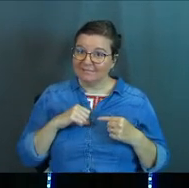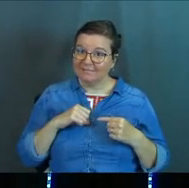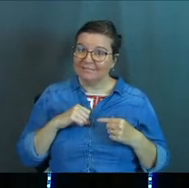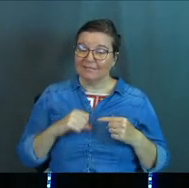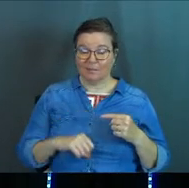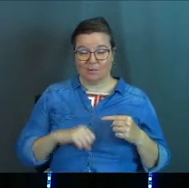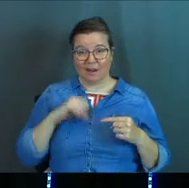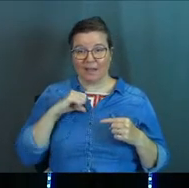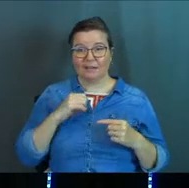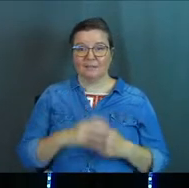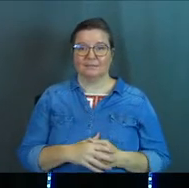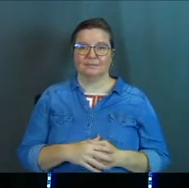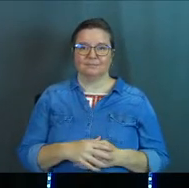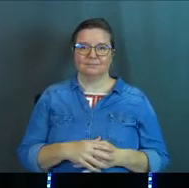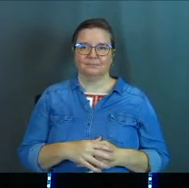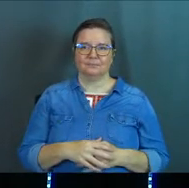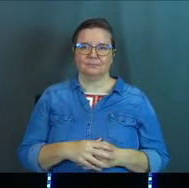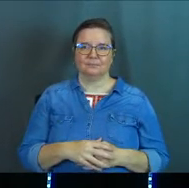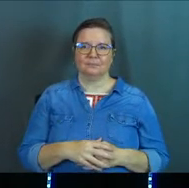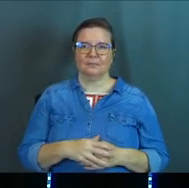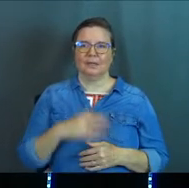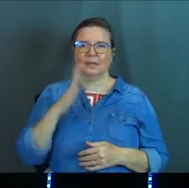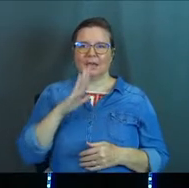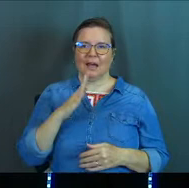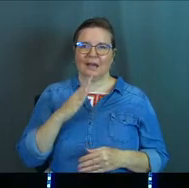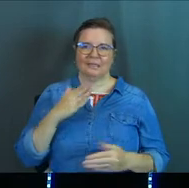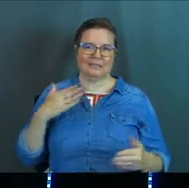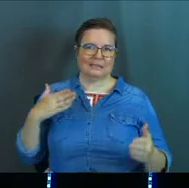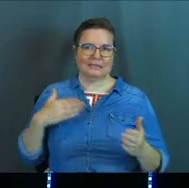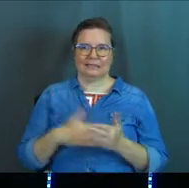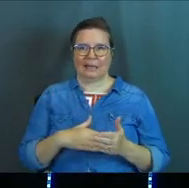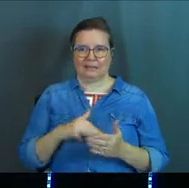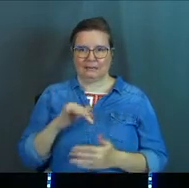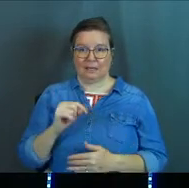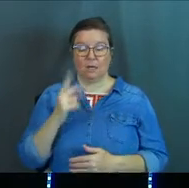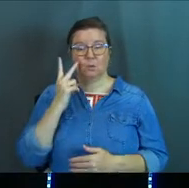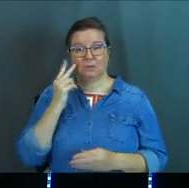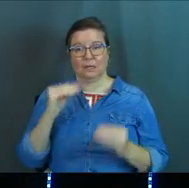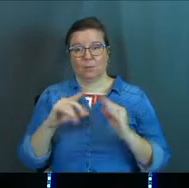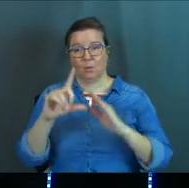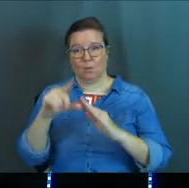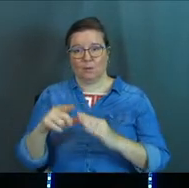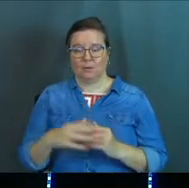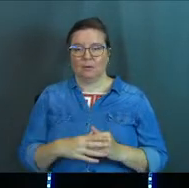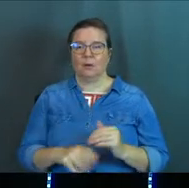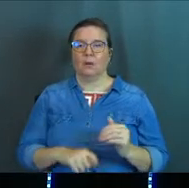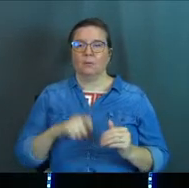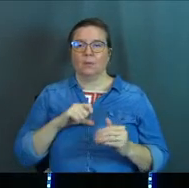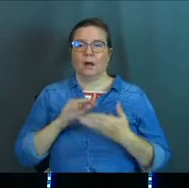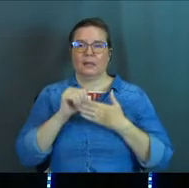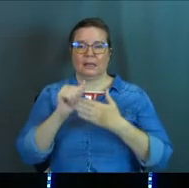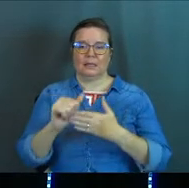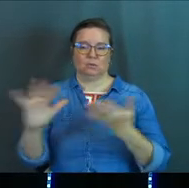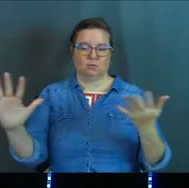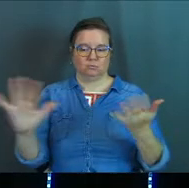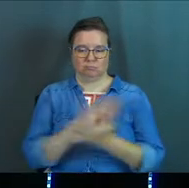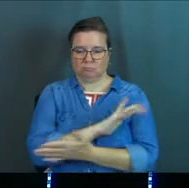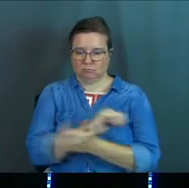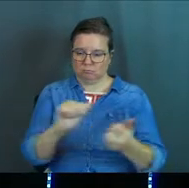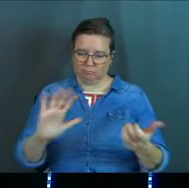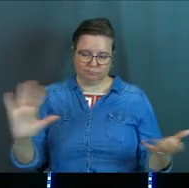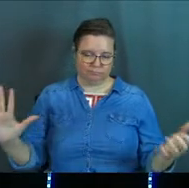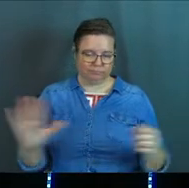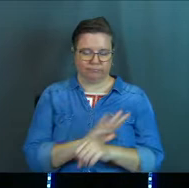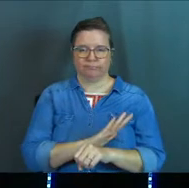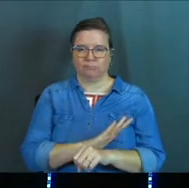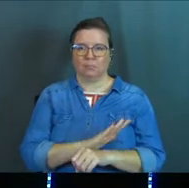Pride. God is against it, and you'll see more about that later. Pride then leads to total destruction. Proverbs